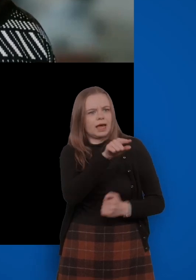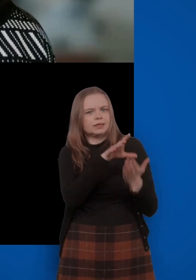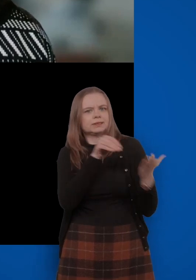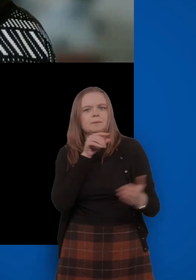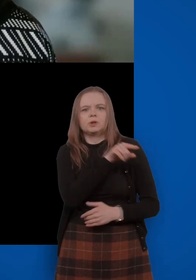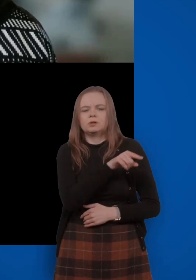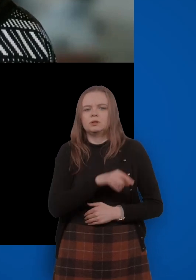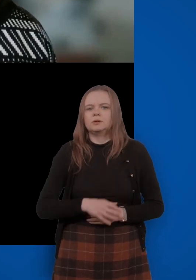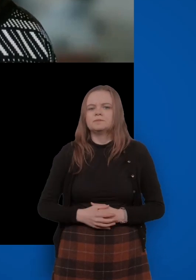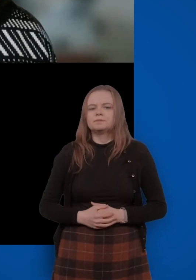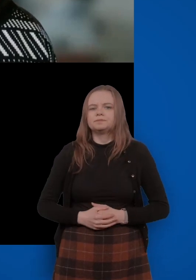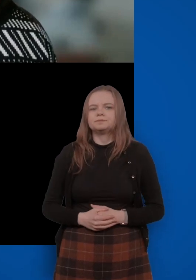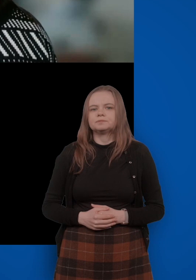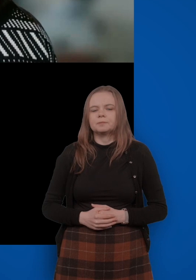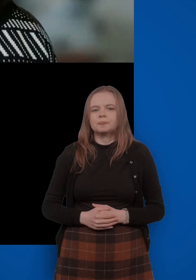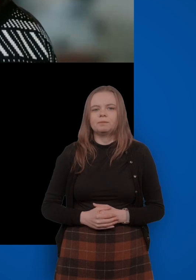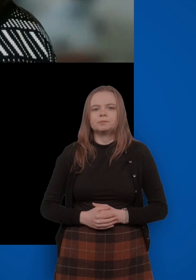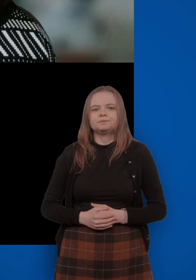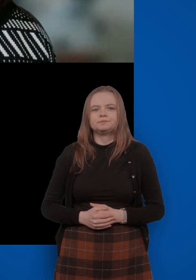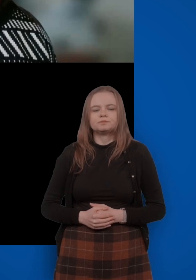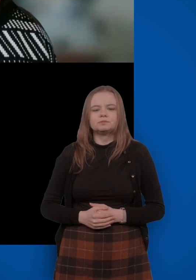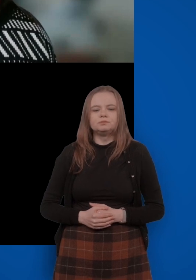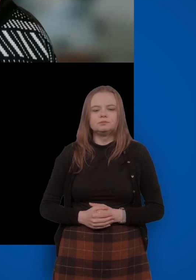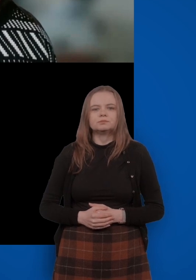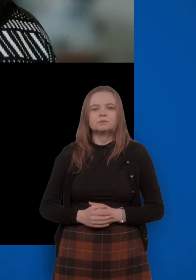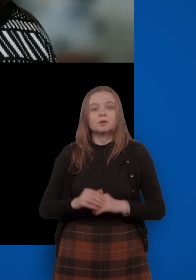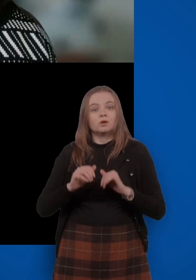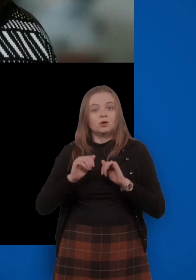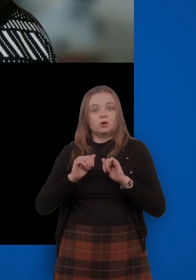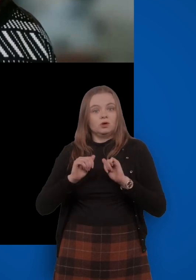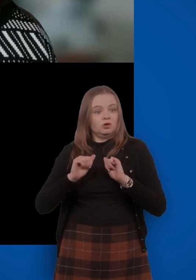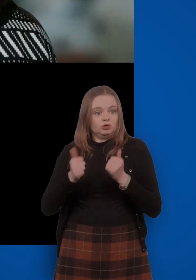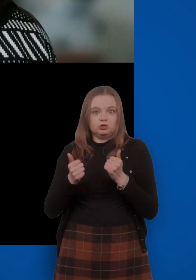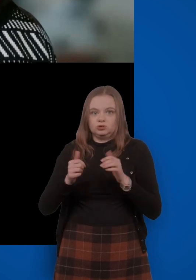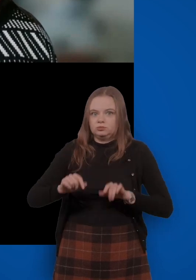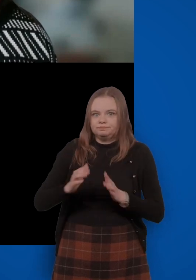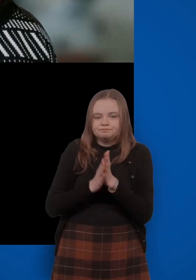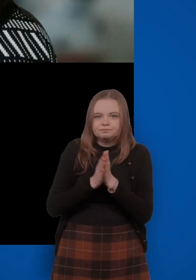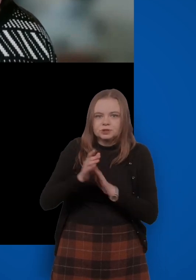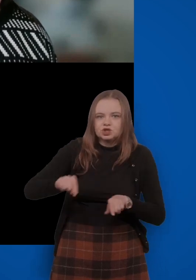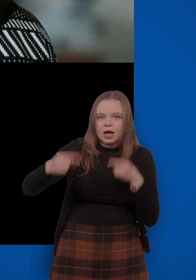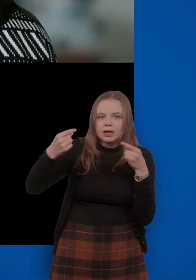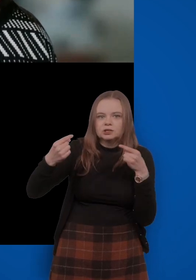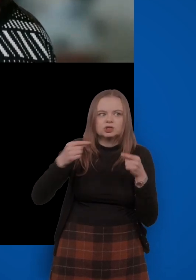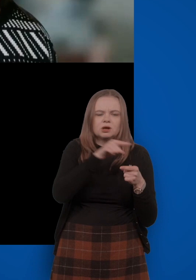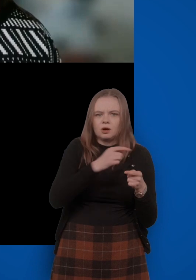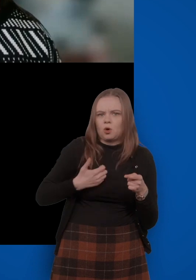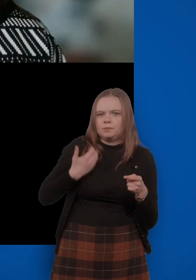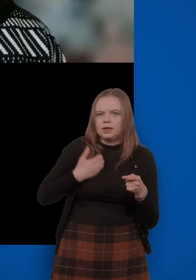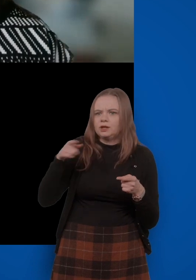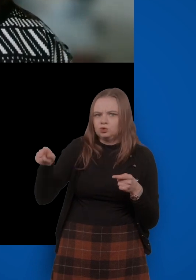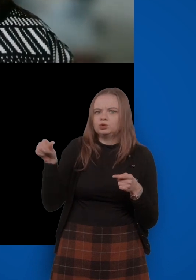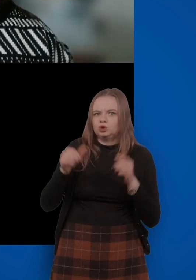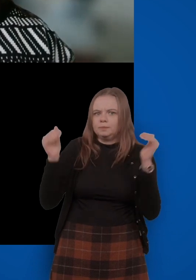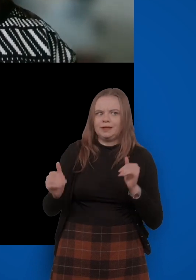that up. And it's actually, you know, it's good to have challenge from people. It's good to have complaints in terms of